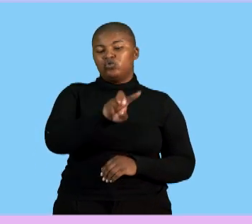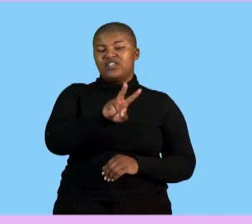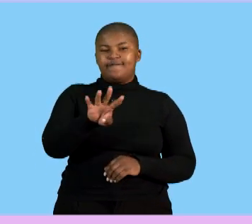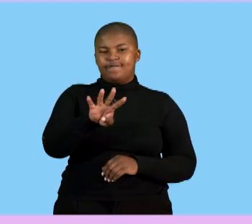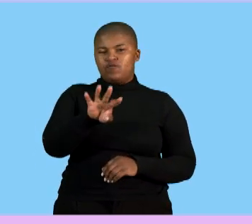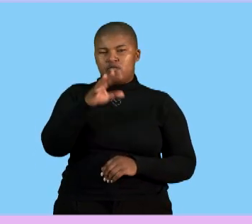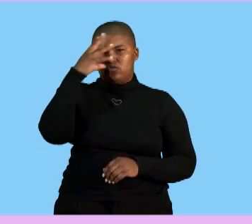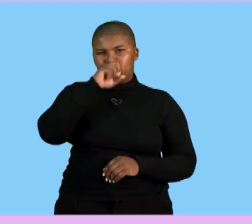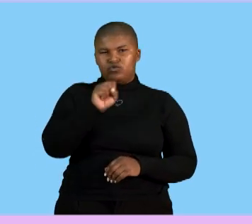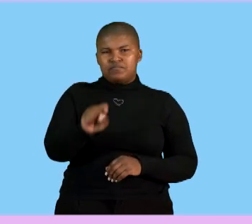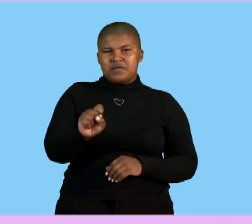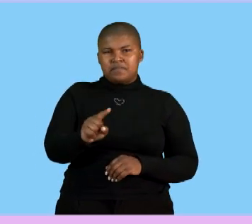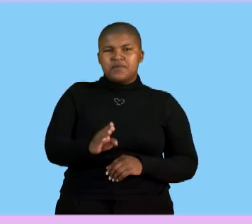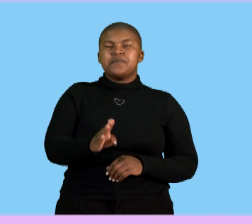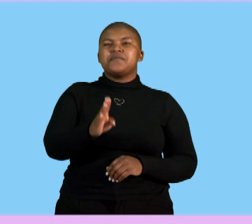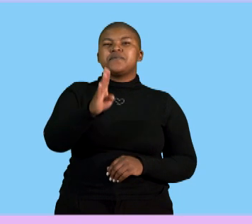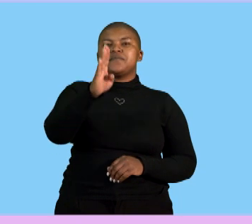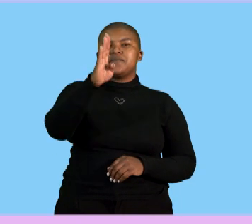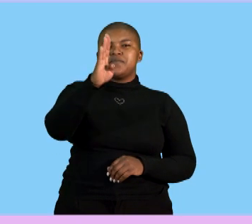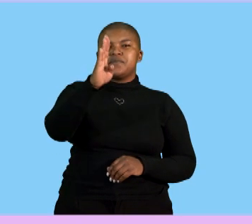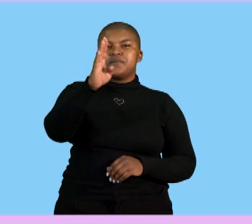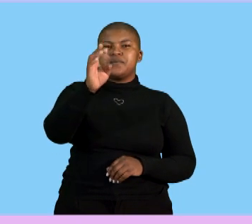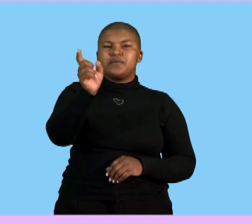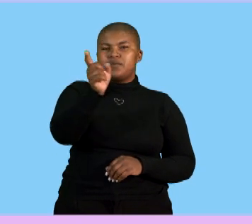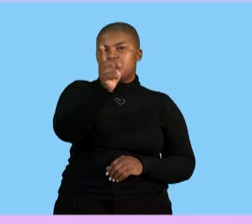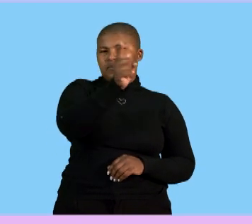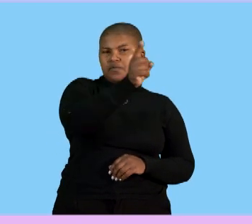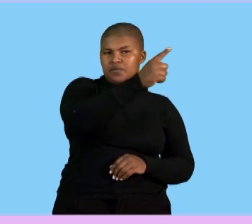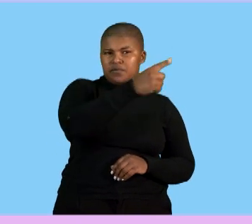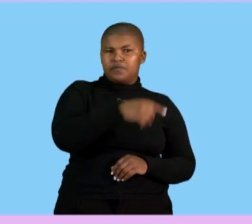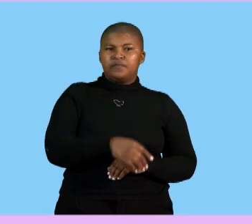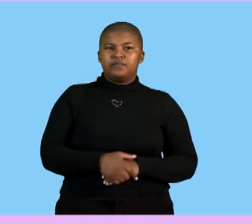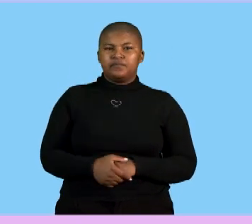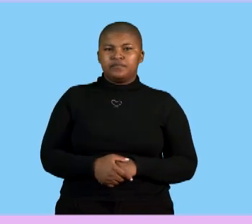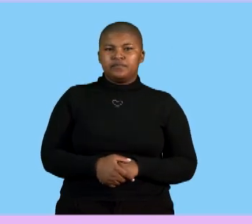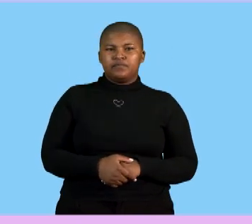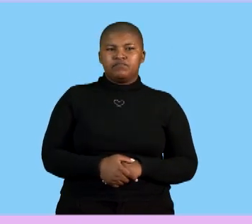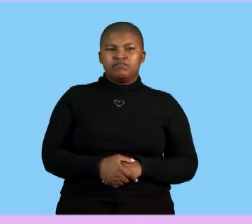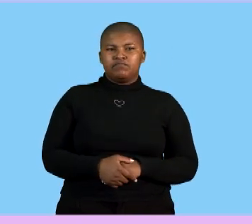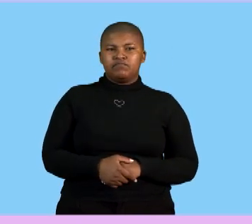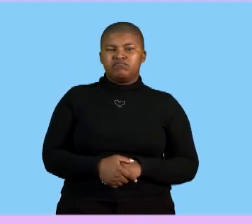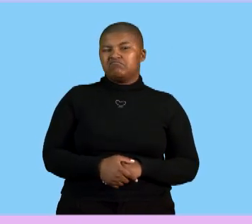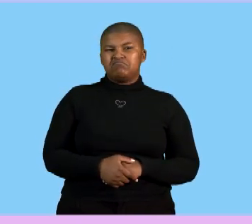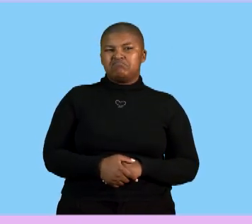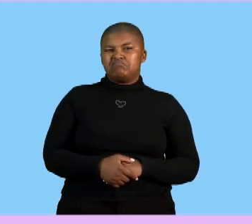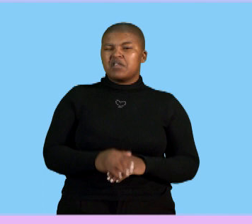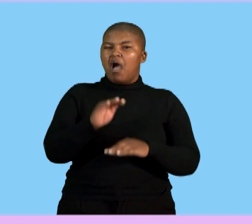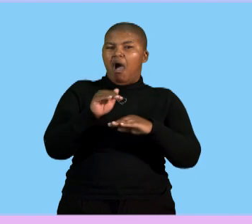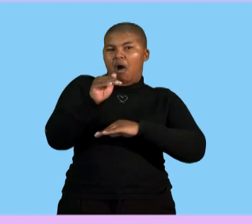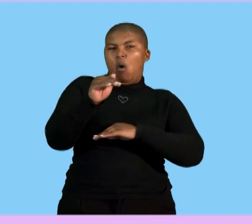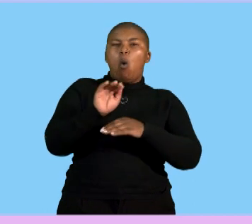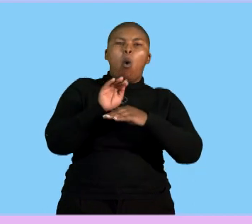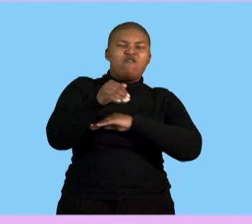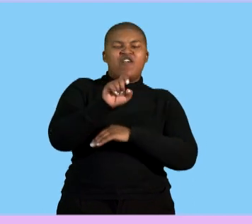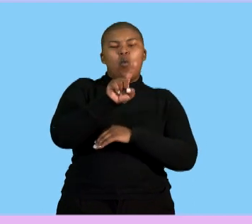make 24 there. Ooh, all those skew lines going up. And then you'll see it's just